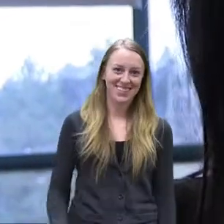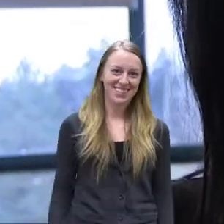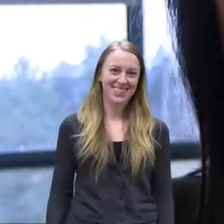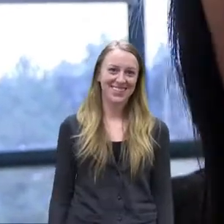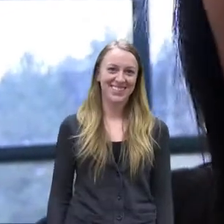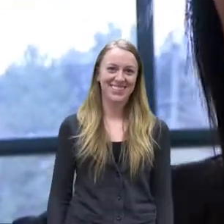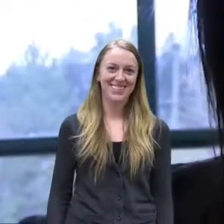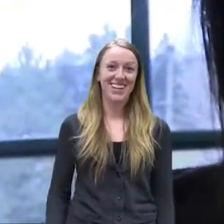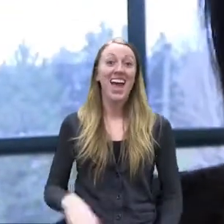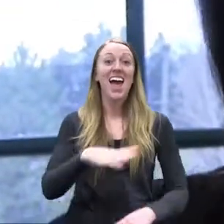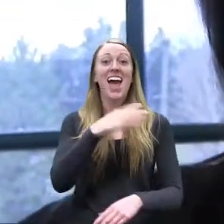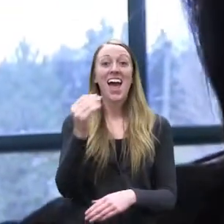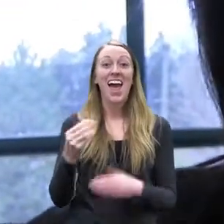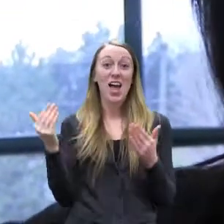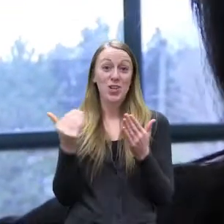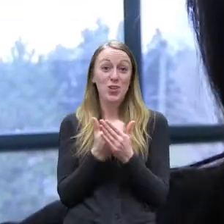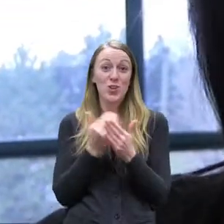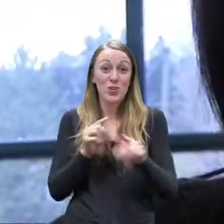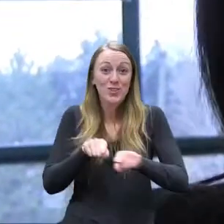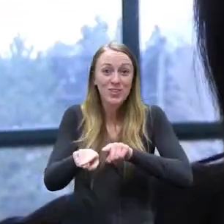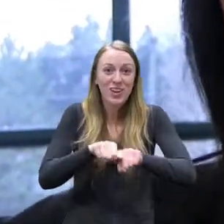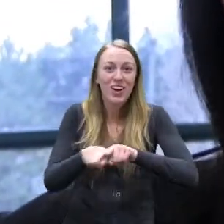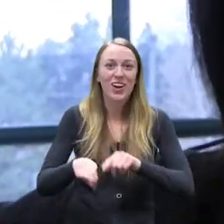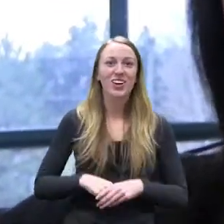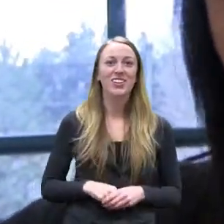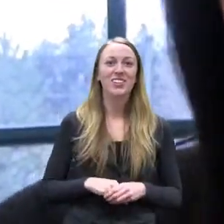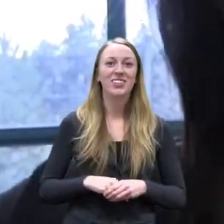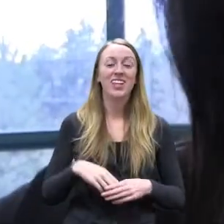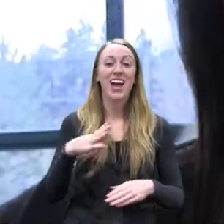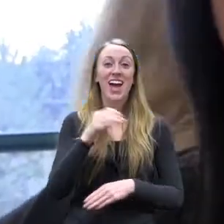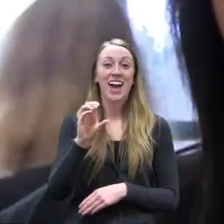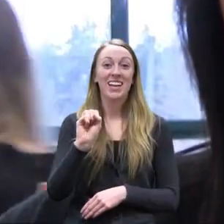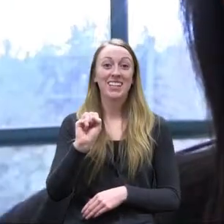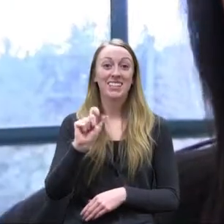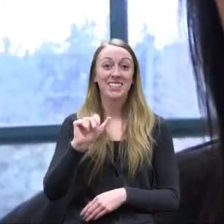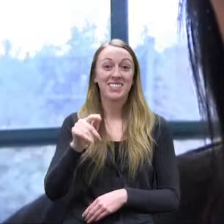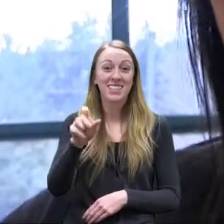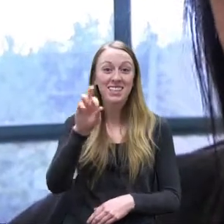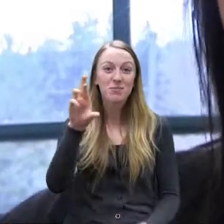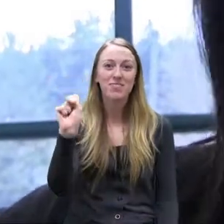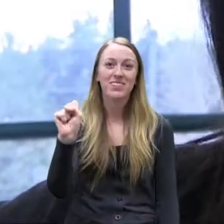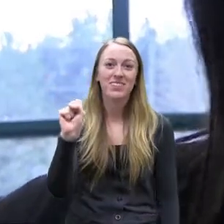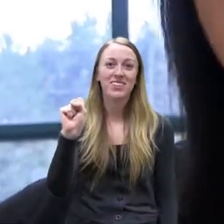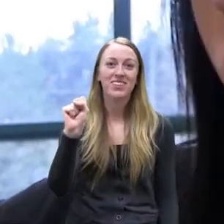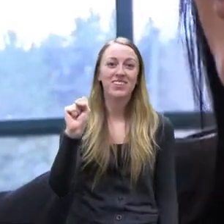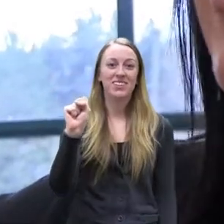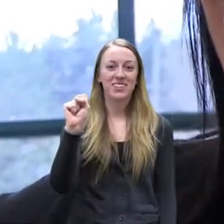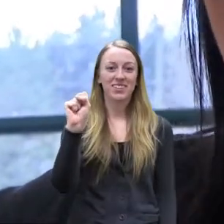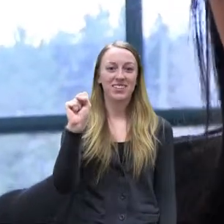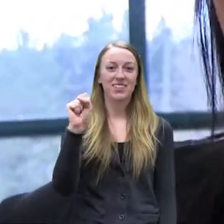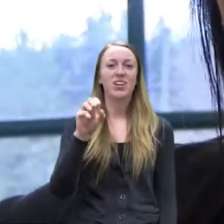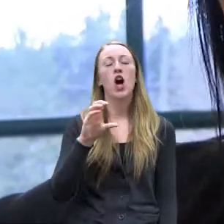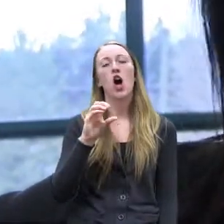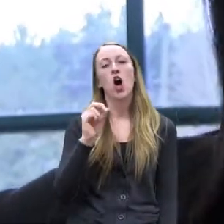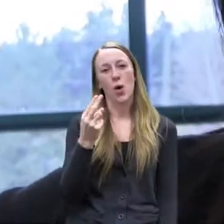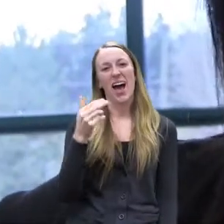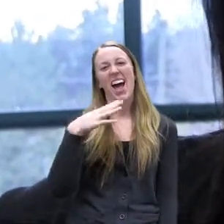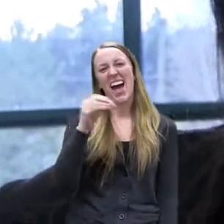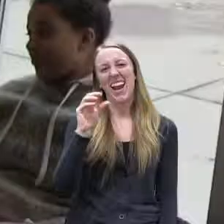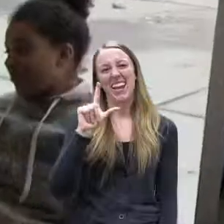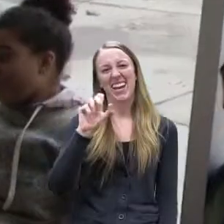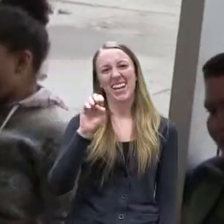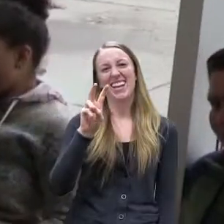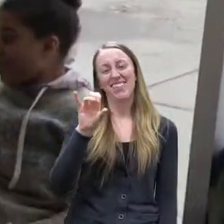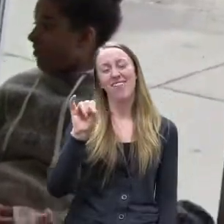lots of candy? Yeah, and new socks and slippers. More clothes. Oh yeah, and Levi,